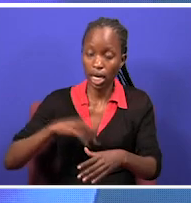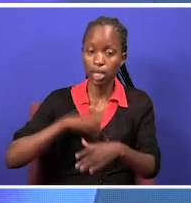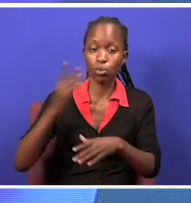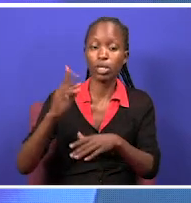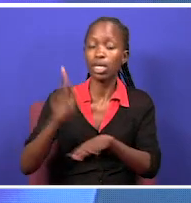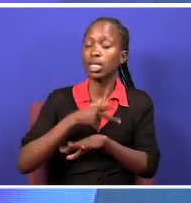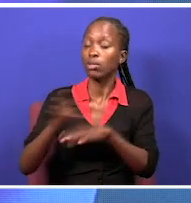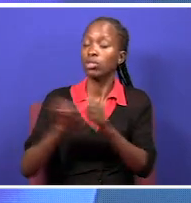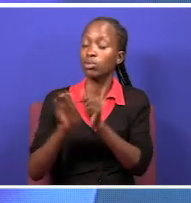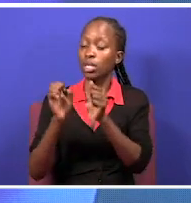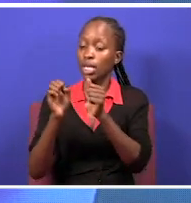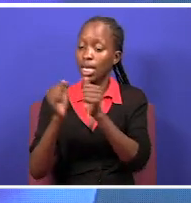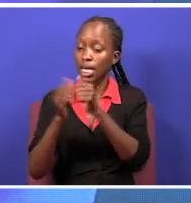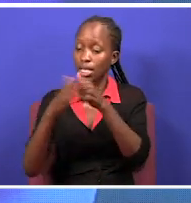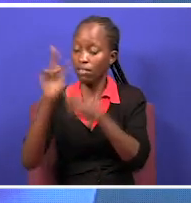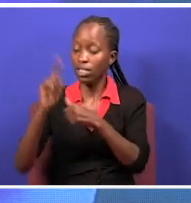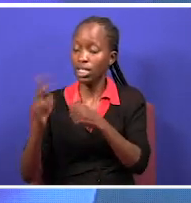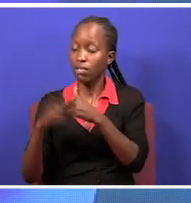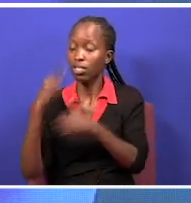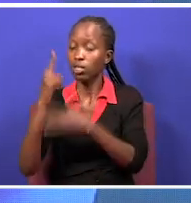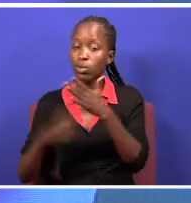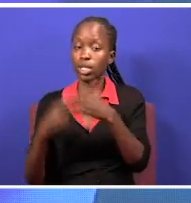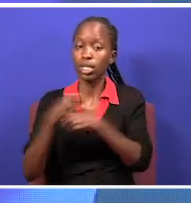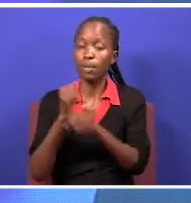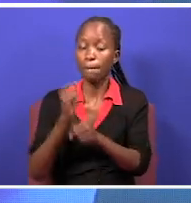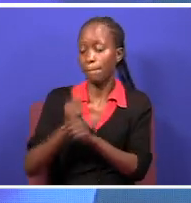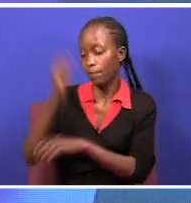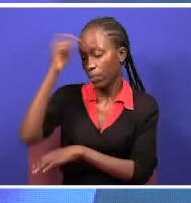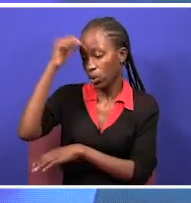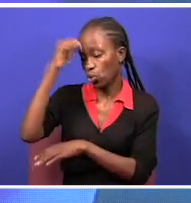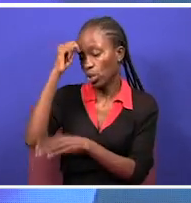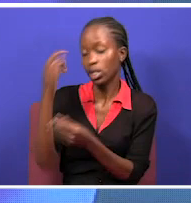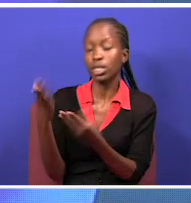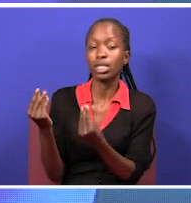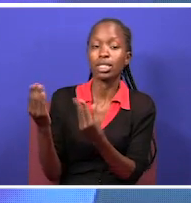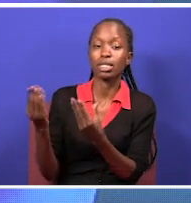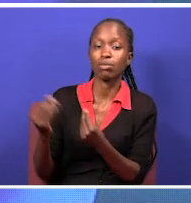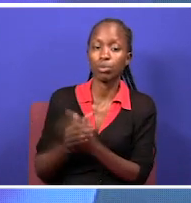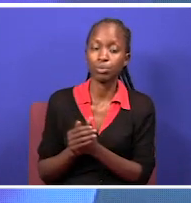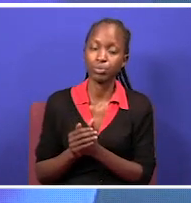7 says, it makes wise the simple.